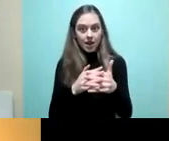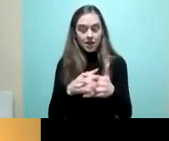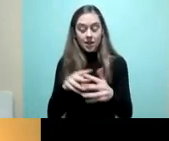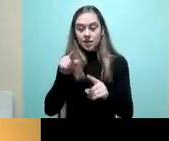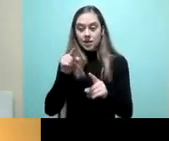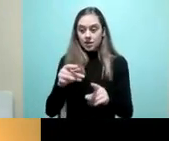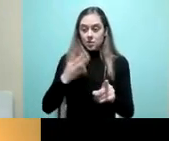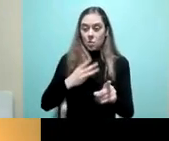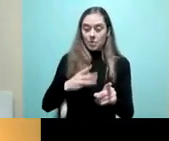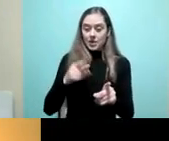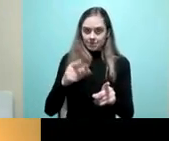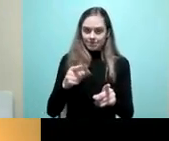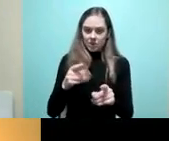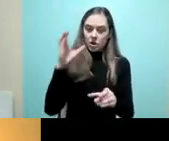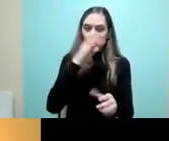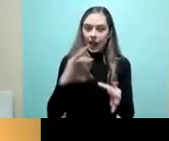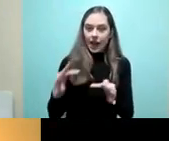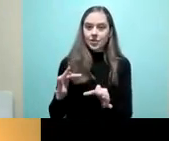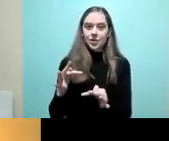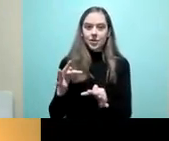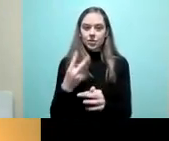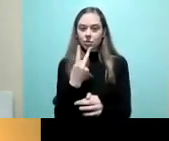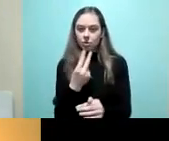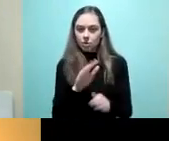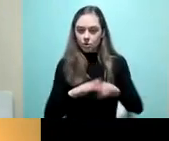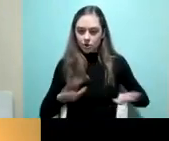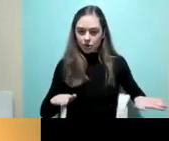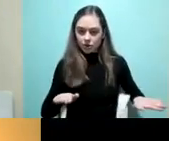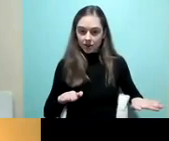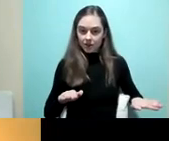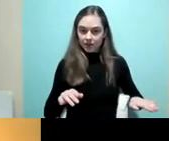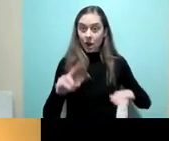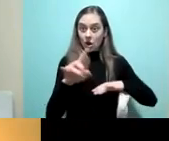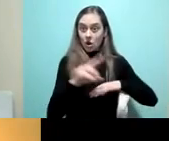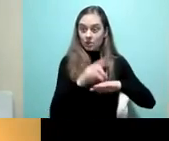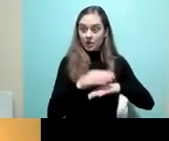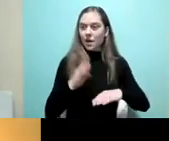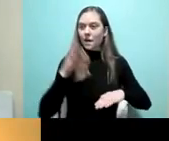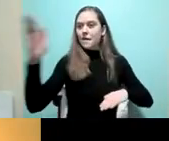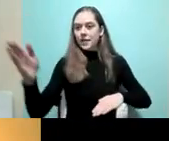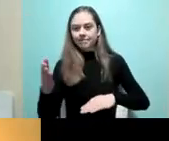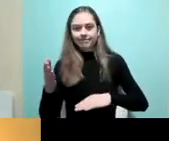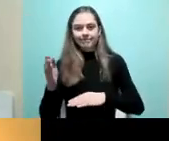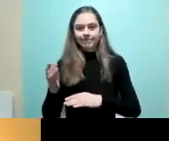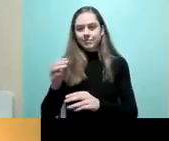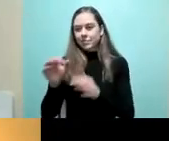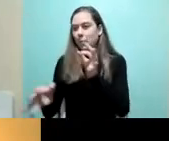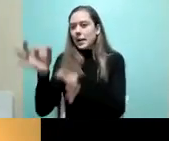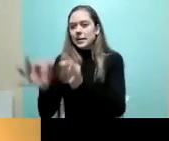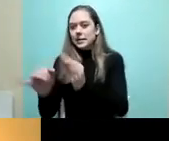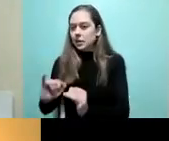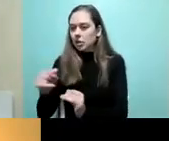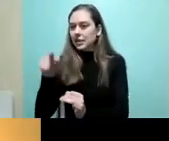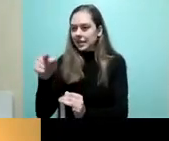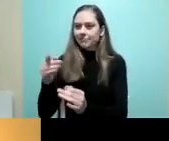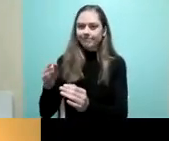She was minding the two kids, and he was out on his political journey, and he was very ambitious,